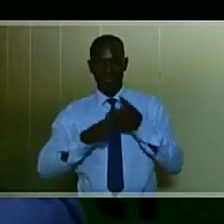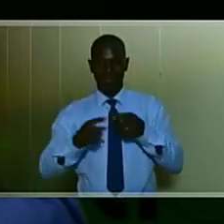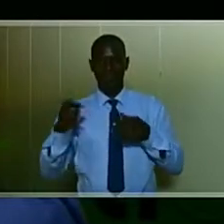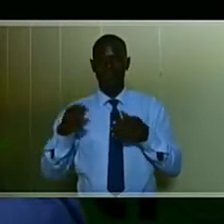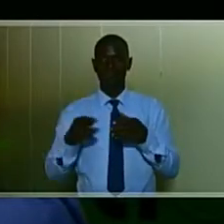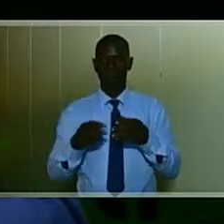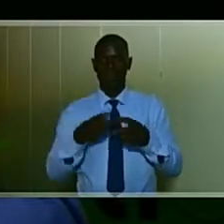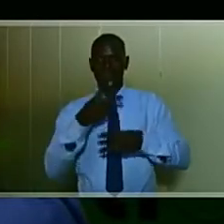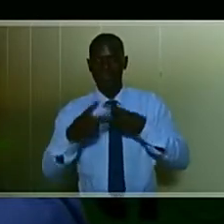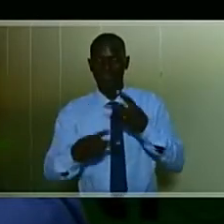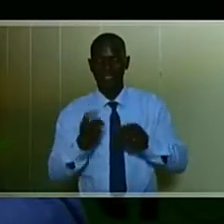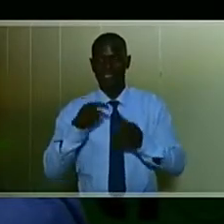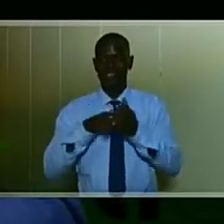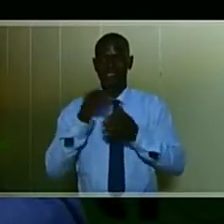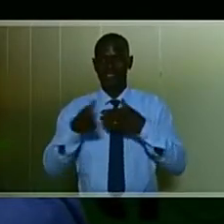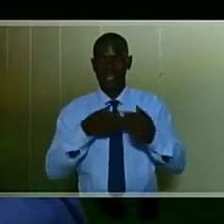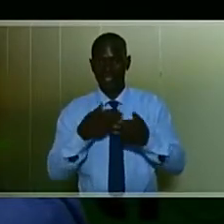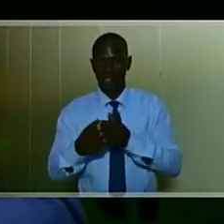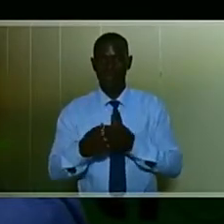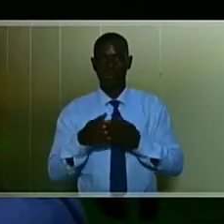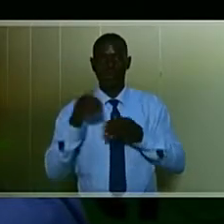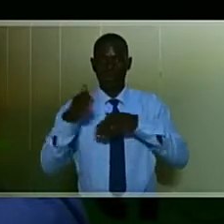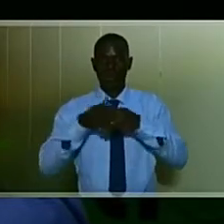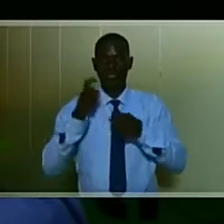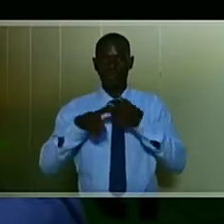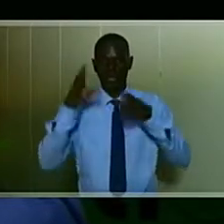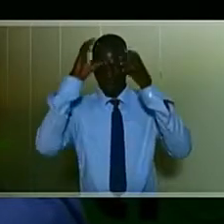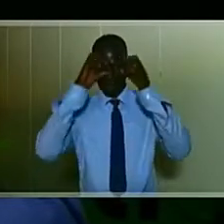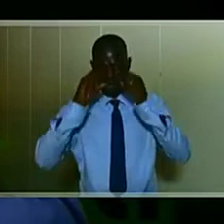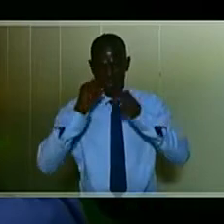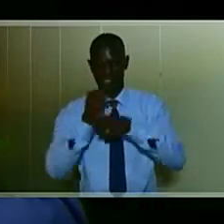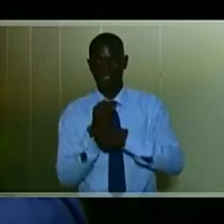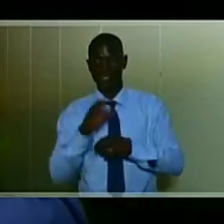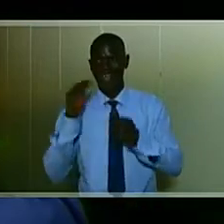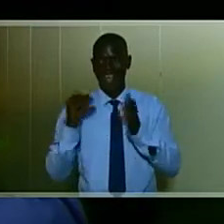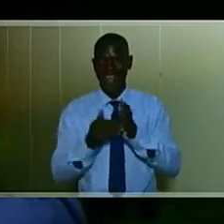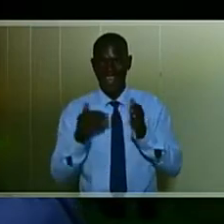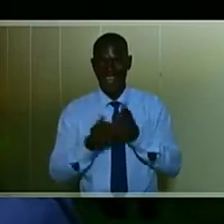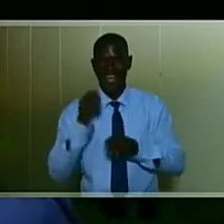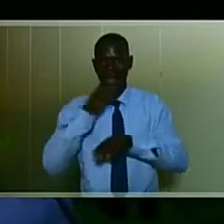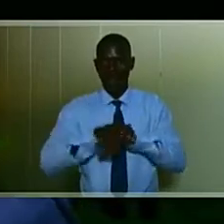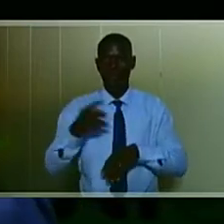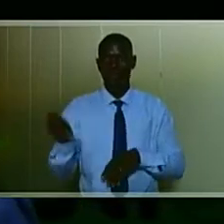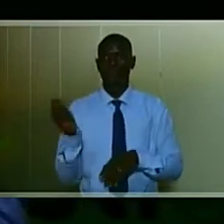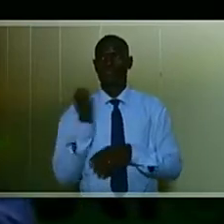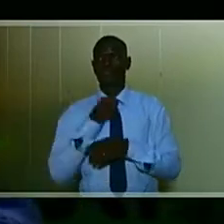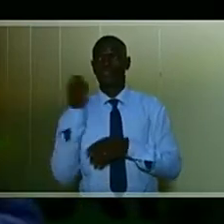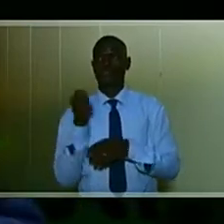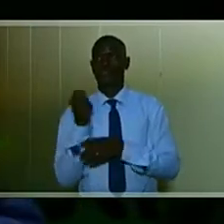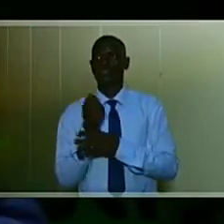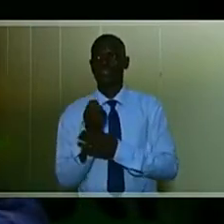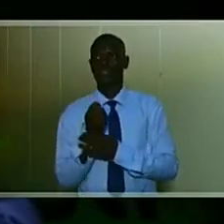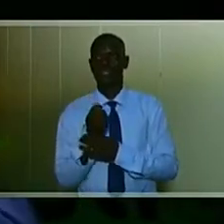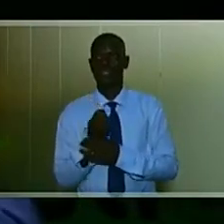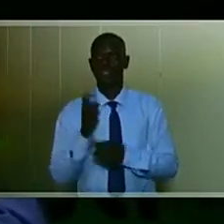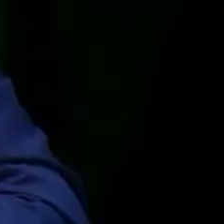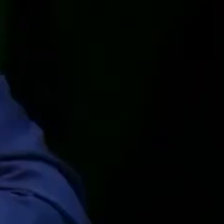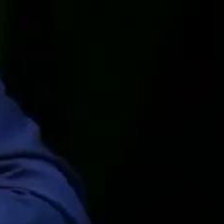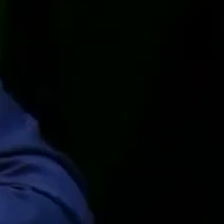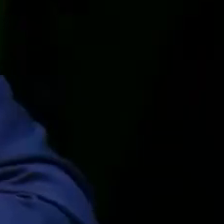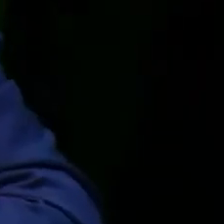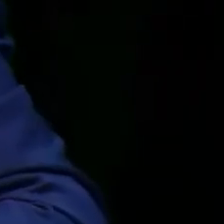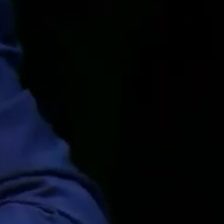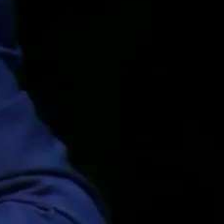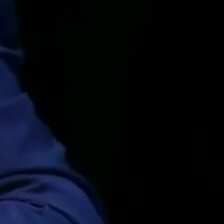the president. And you're saying we should hold you by your word that you will do just that on Tuesday. We will. But just in a moment, let me get some other